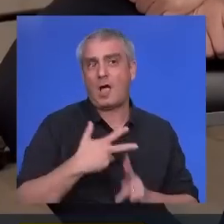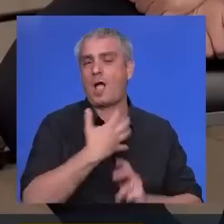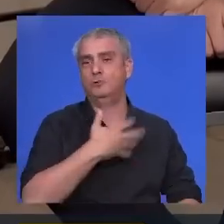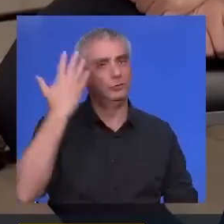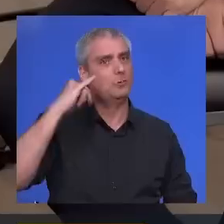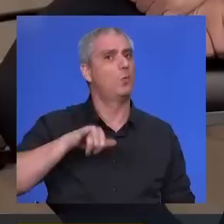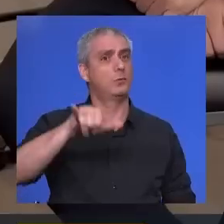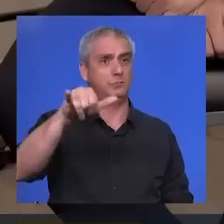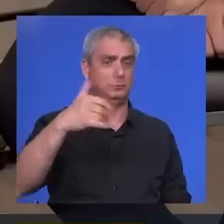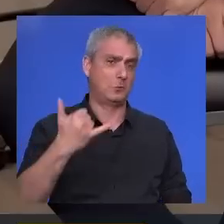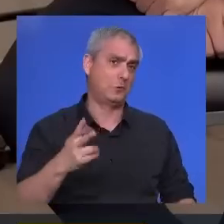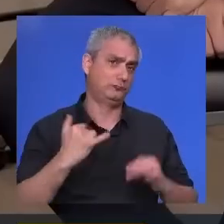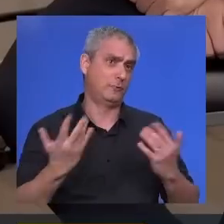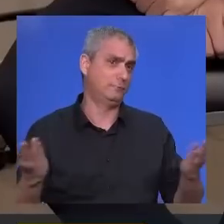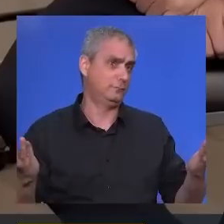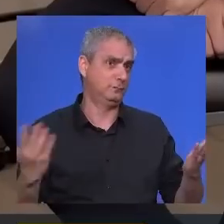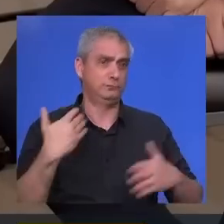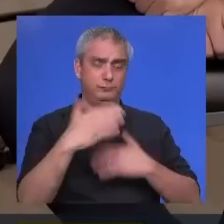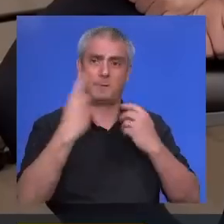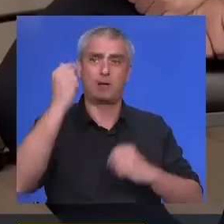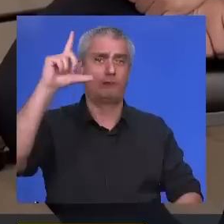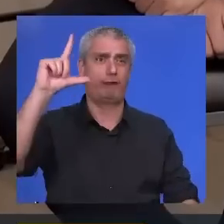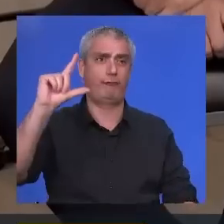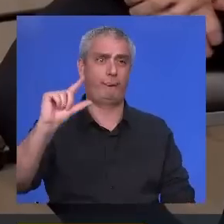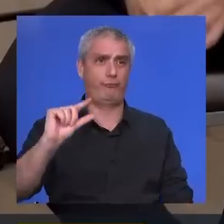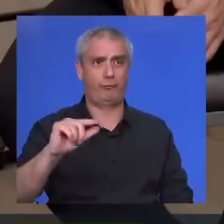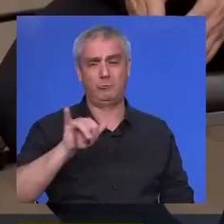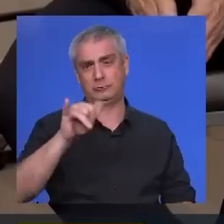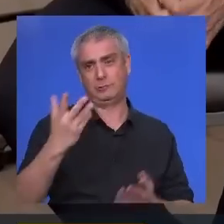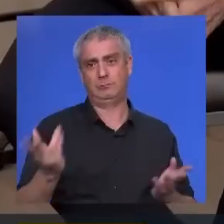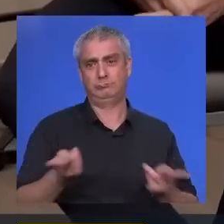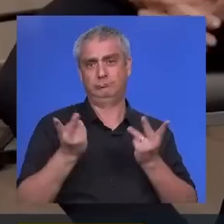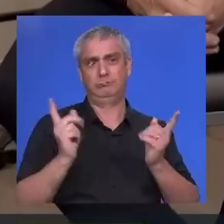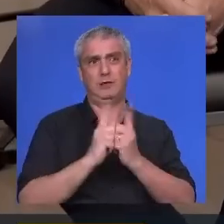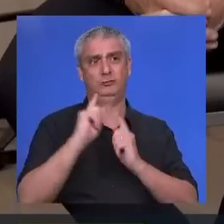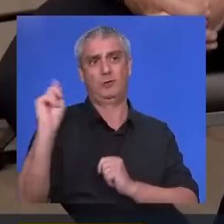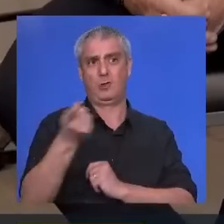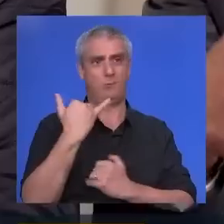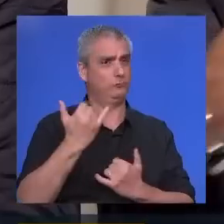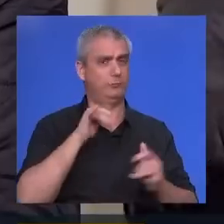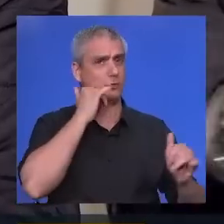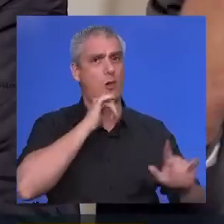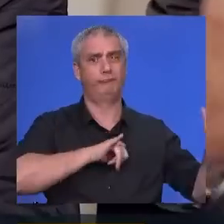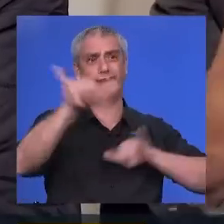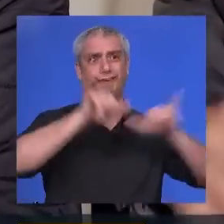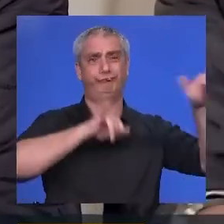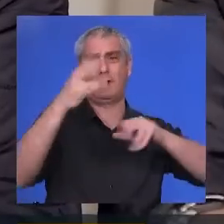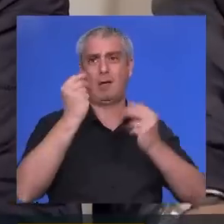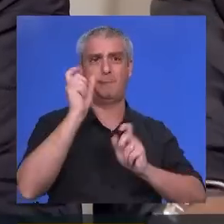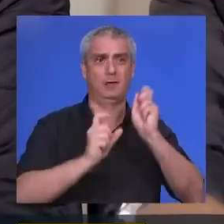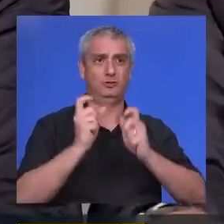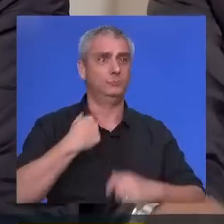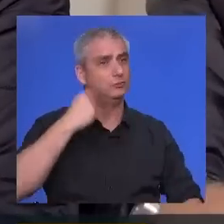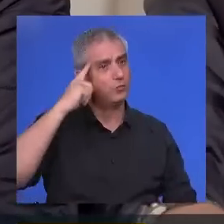fly. Over time, prices come down, it becomes more accessible, and now it's an almost everyday thing for many people. I think we all came with the